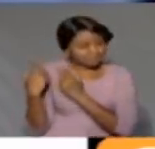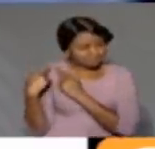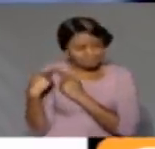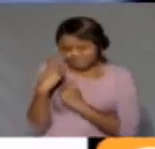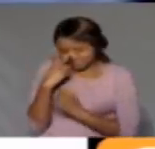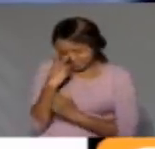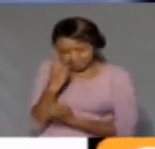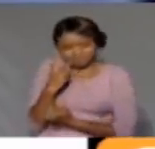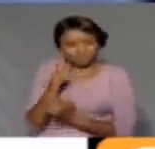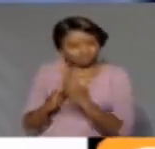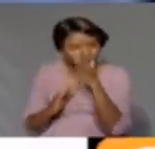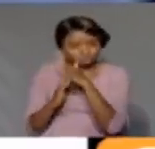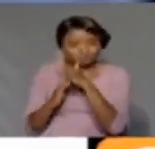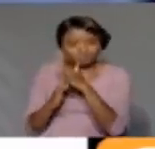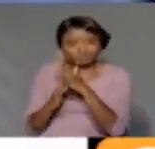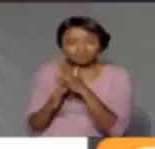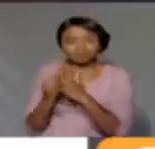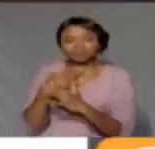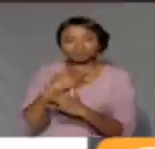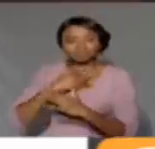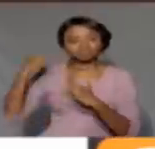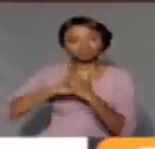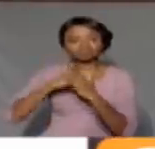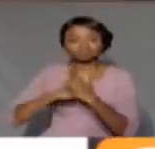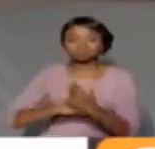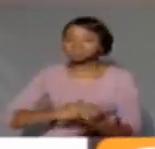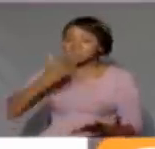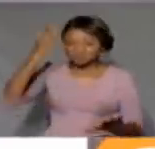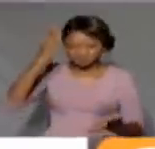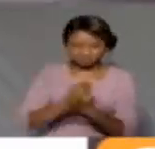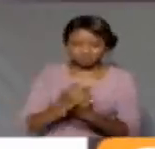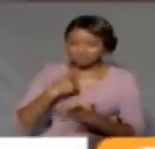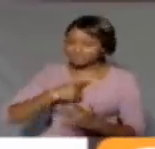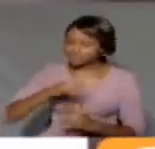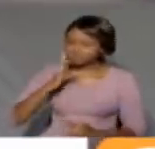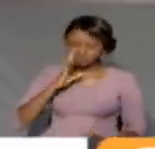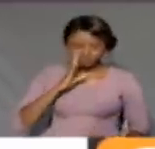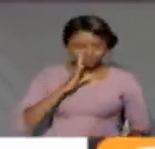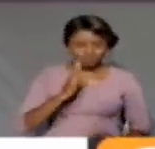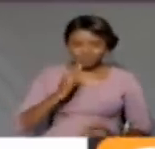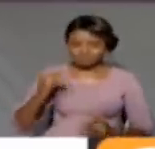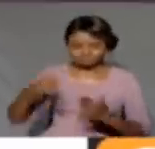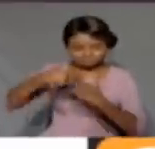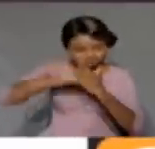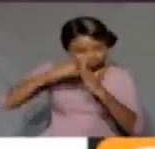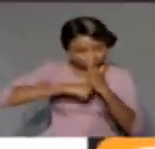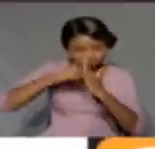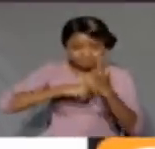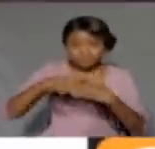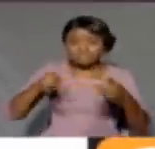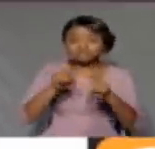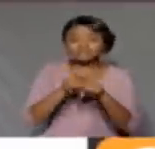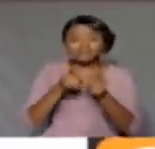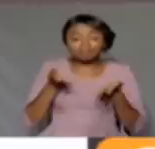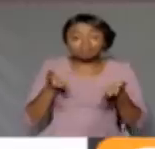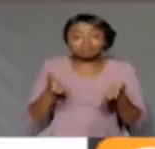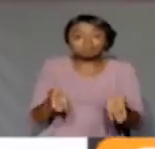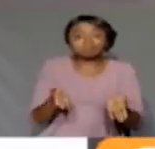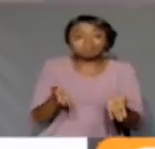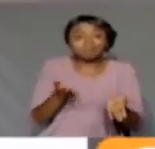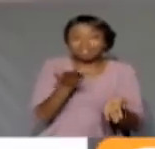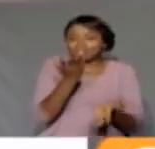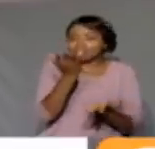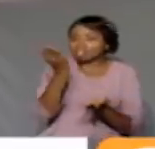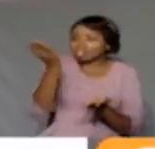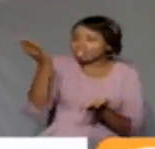murder, vowed to fight back. So even in this, I'm going to fight. And even as we stand here, many